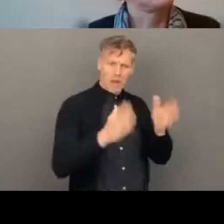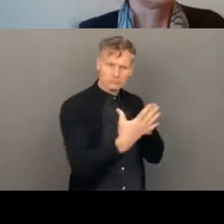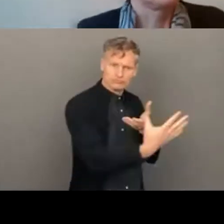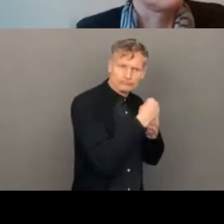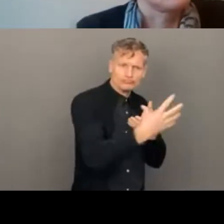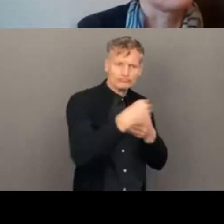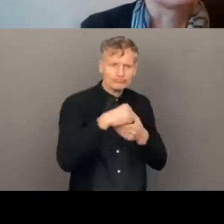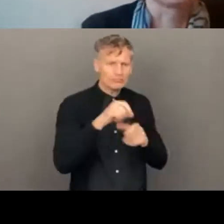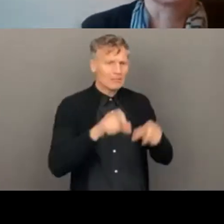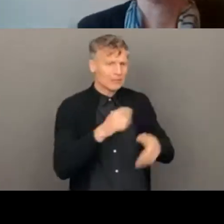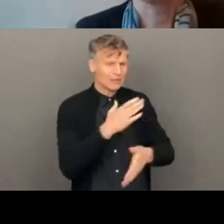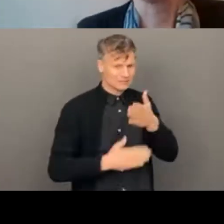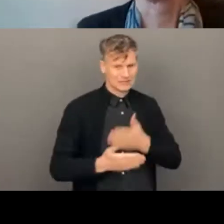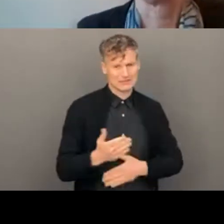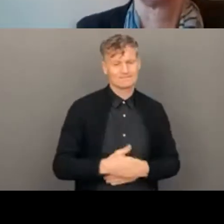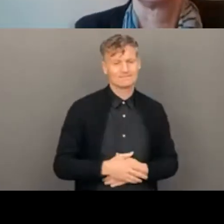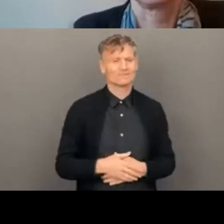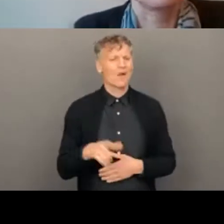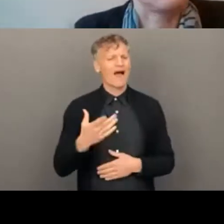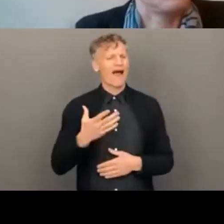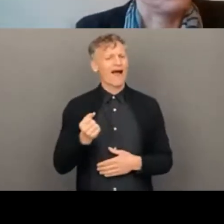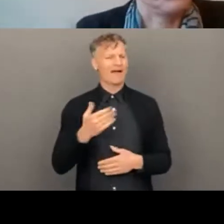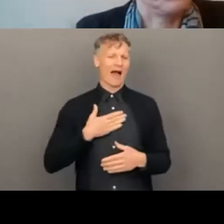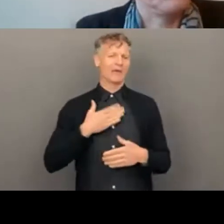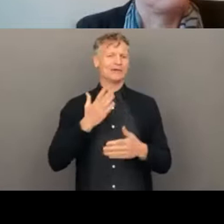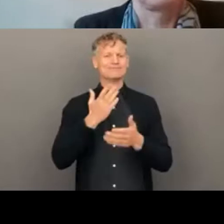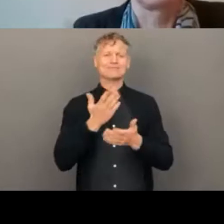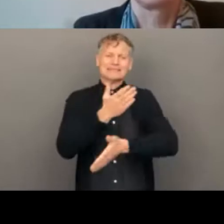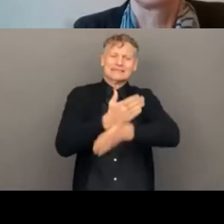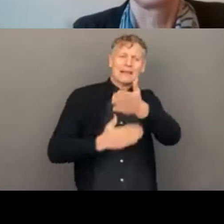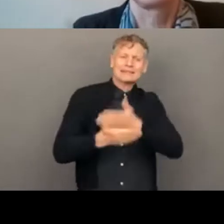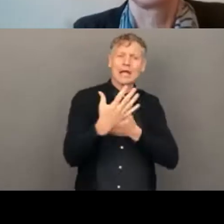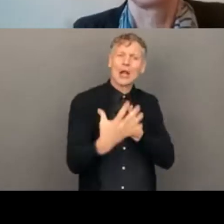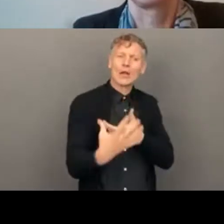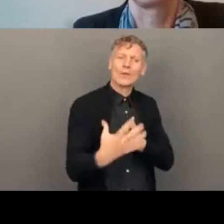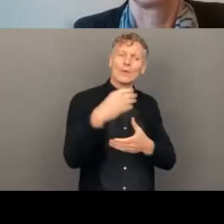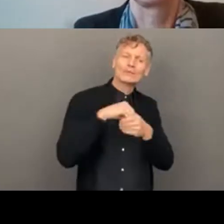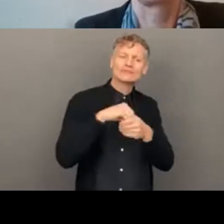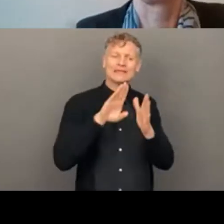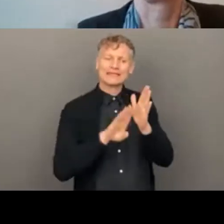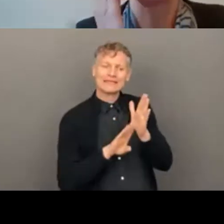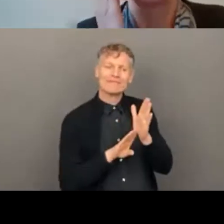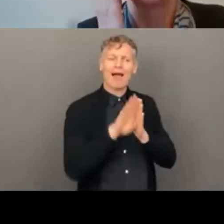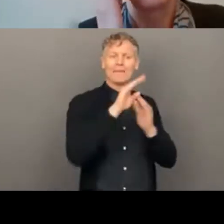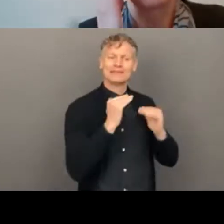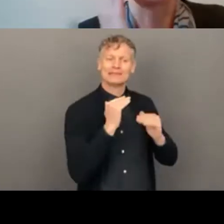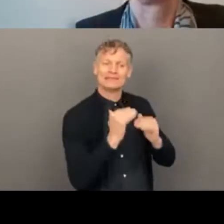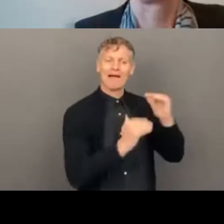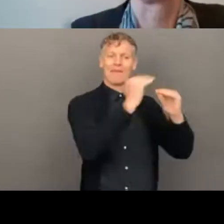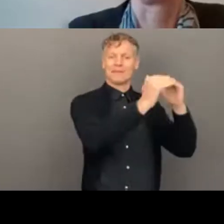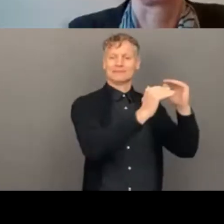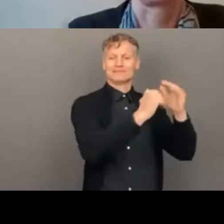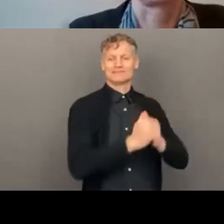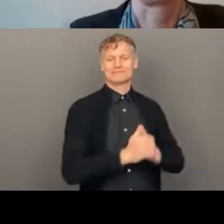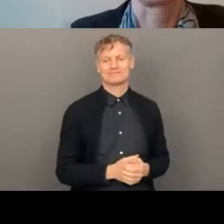talk about the disability inclusive development and the engagement of persons with disability in the productive way, how they